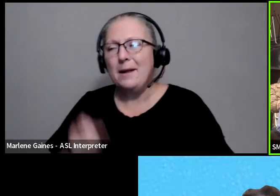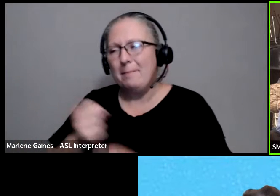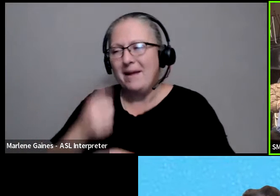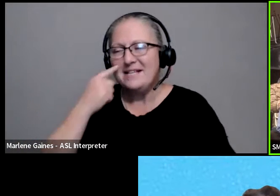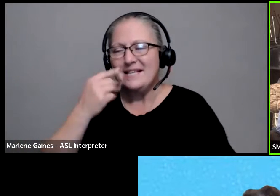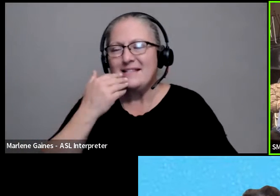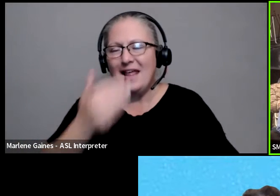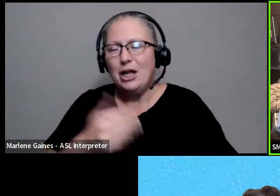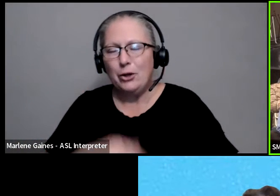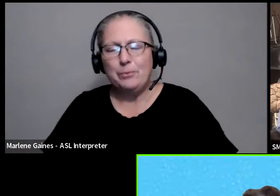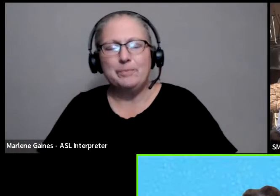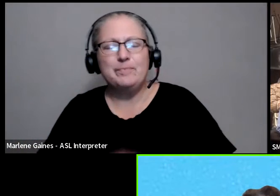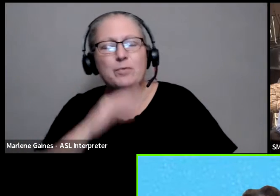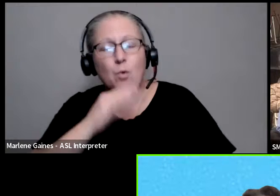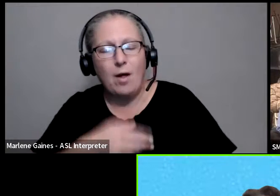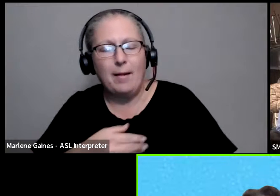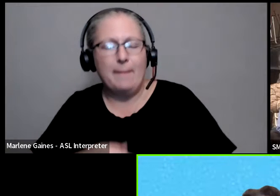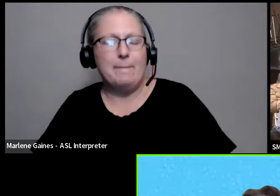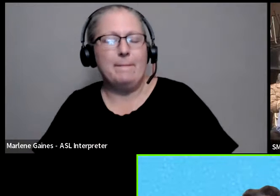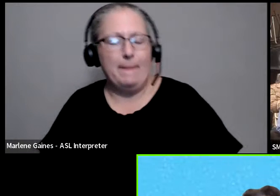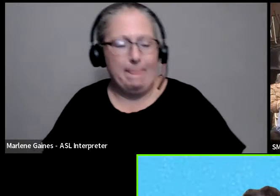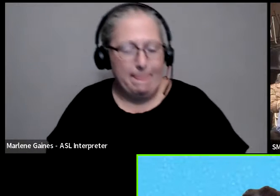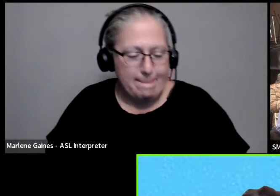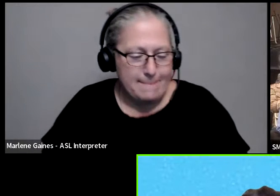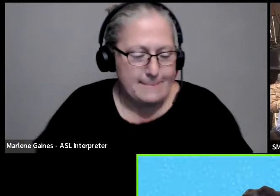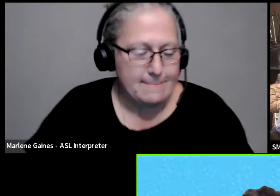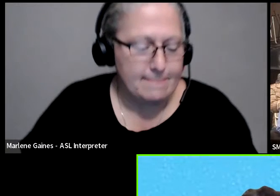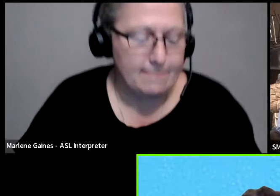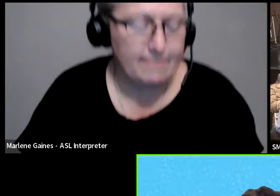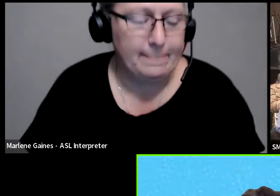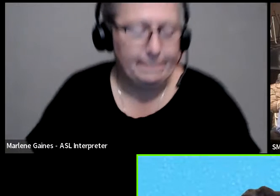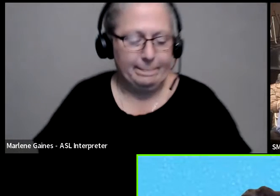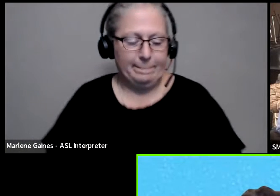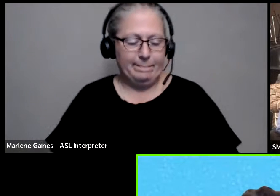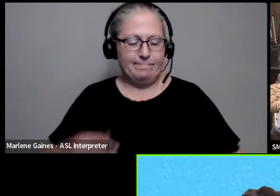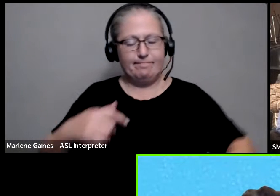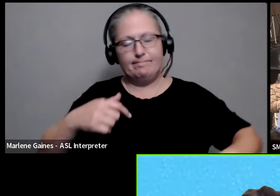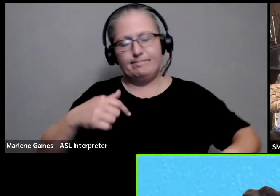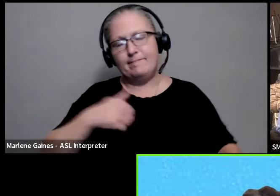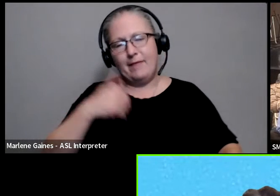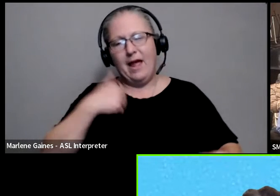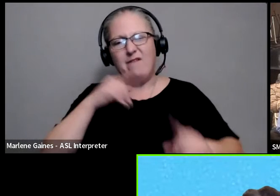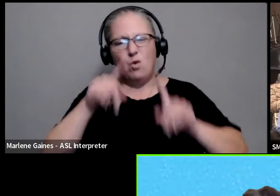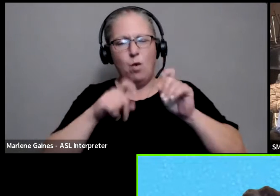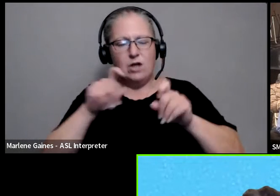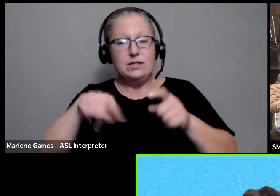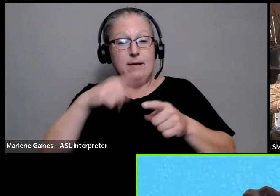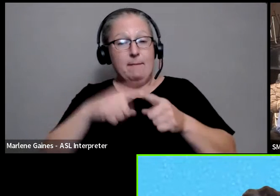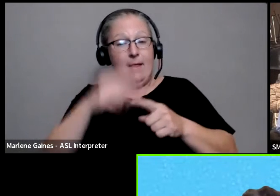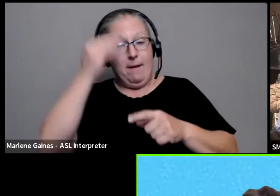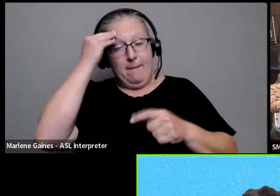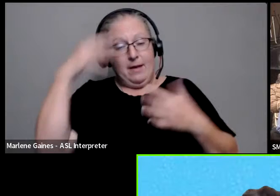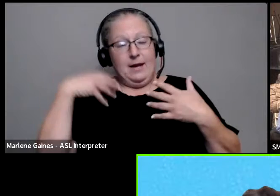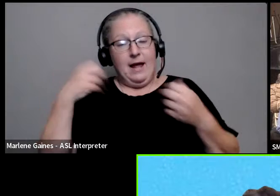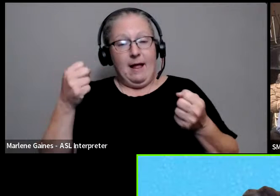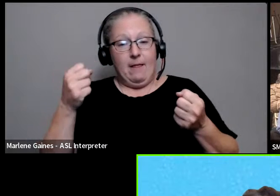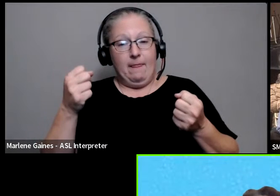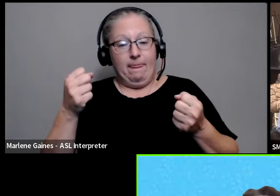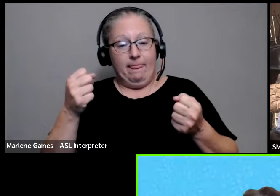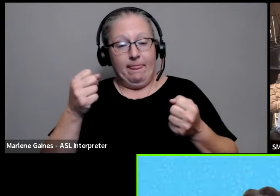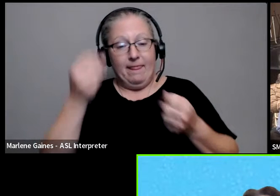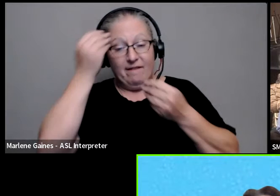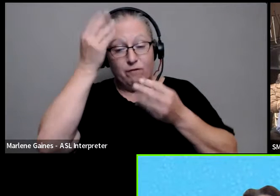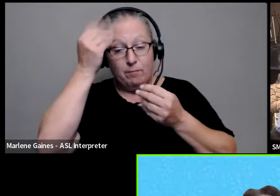welcome. Thank you. I actually have some questions related to the mental health